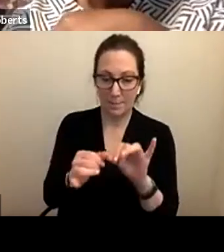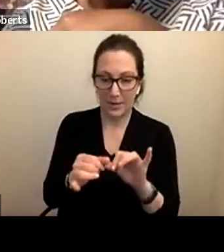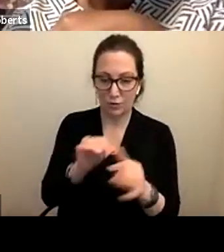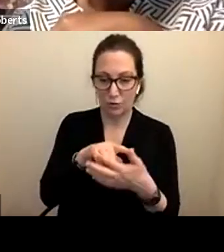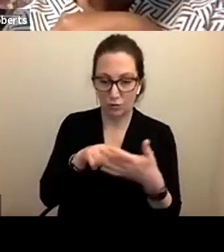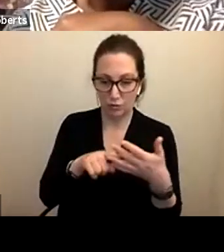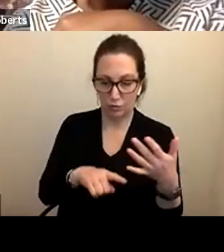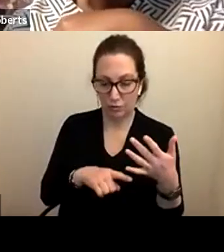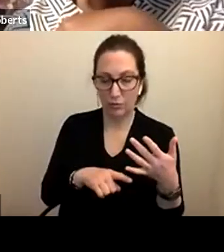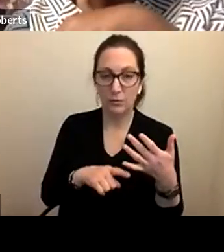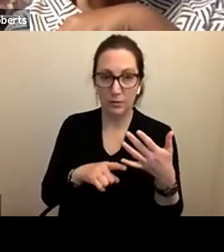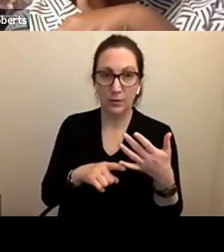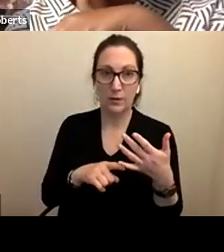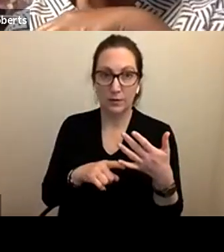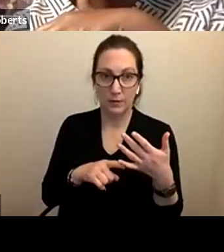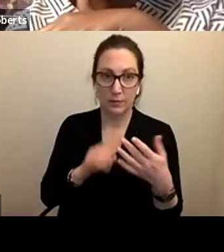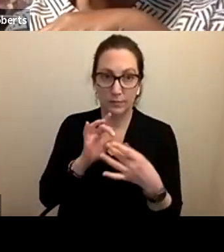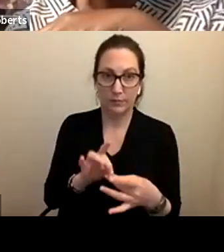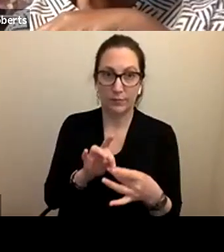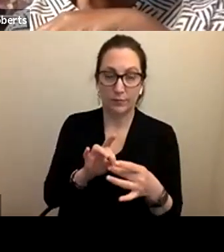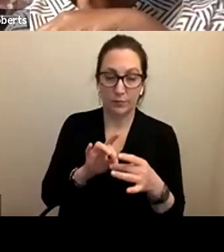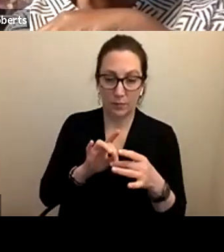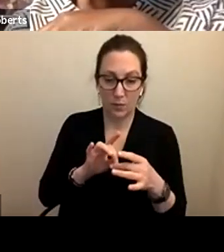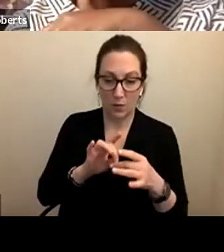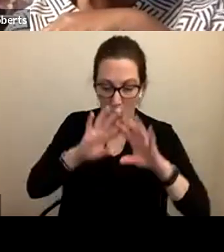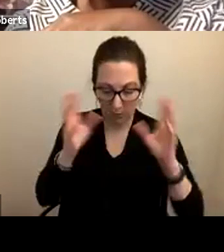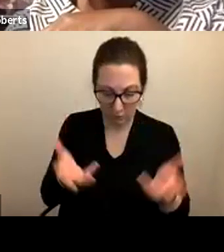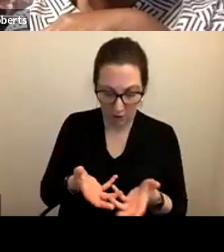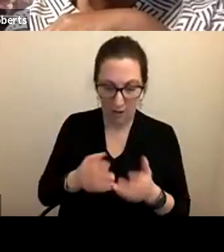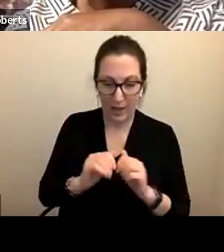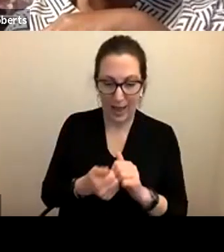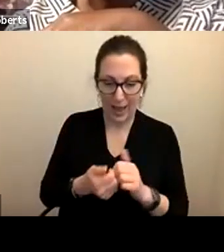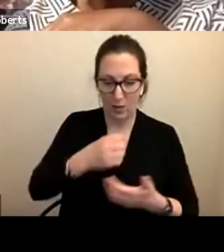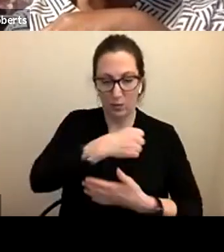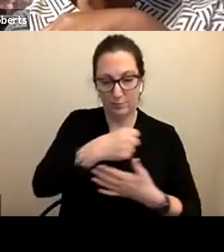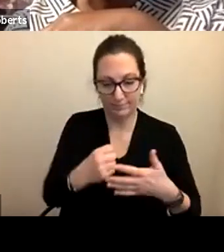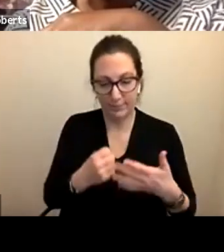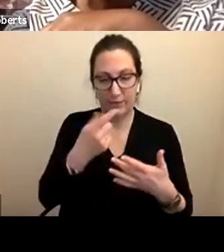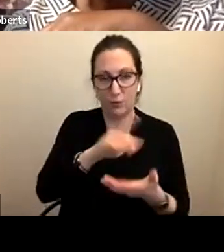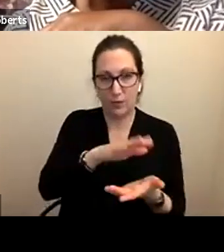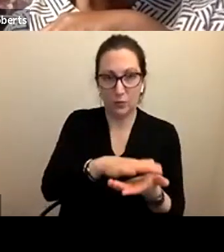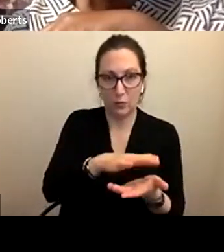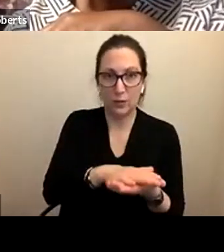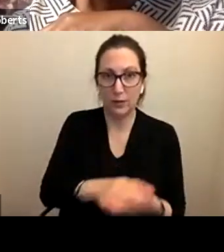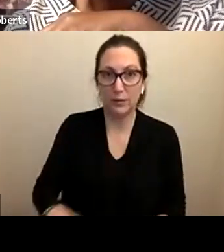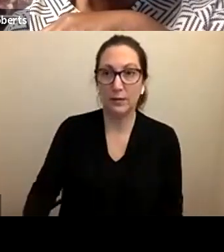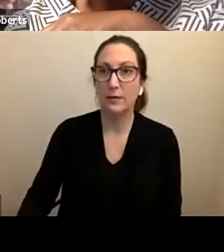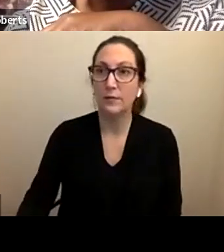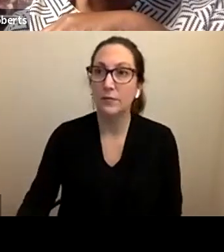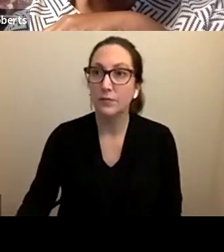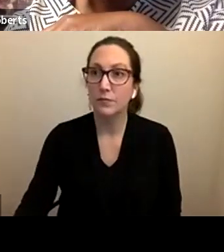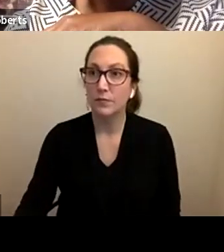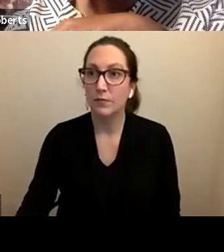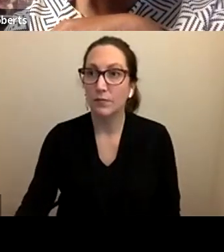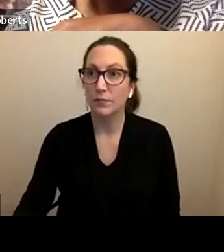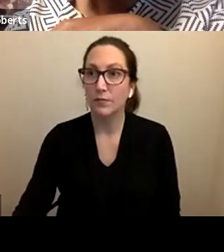as related to the overall way that the schools are ranked or tiered ultimately. And to that